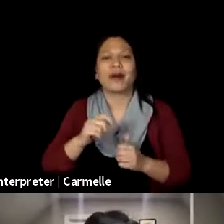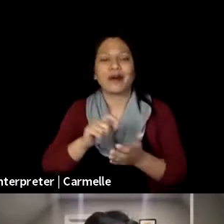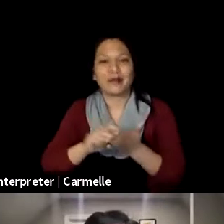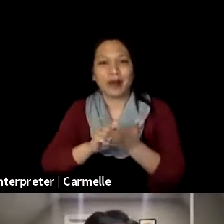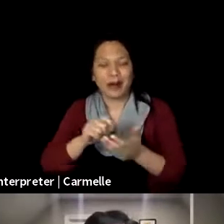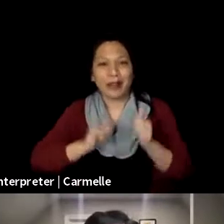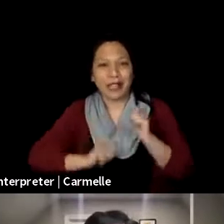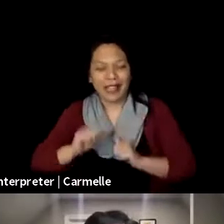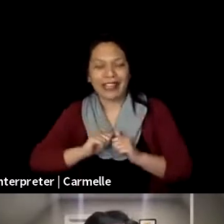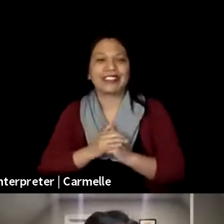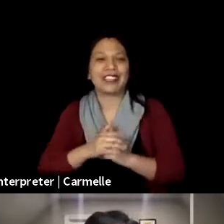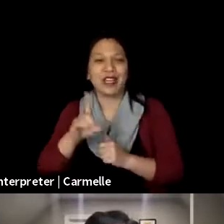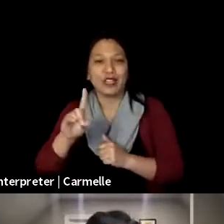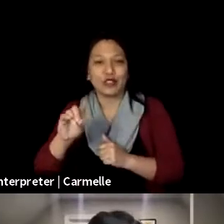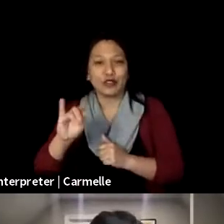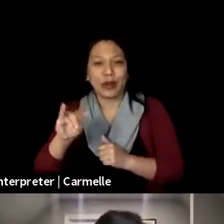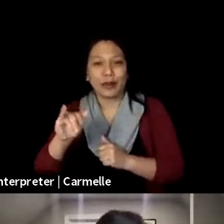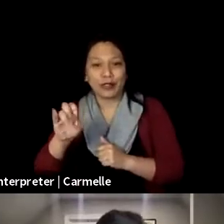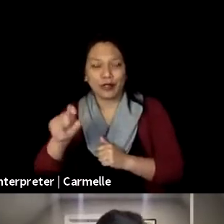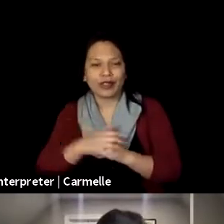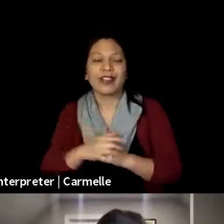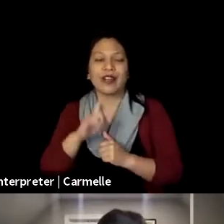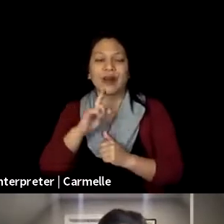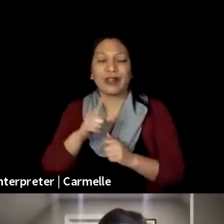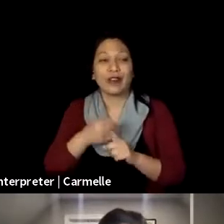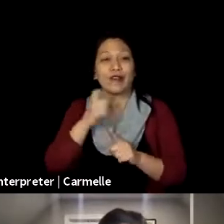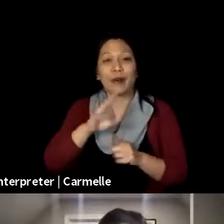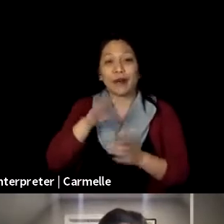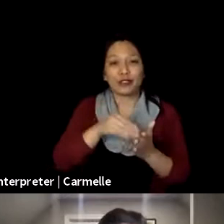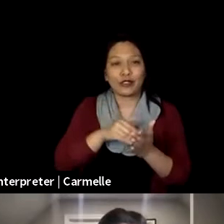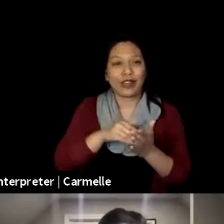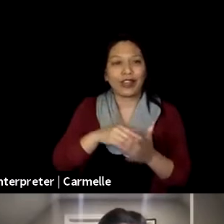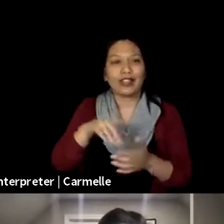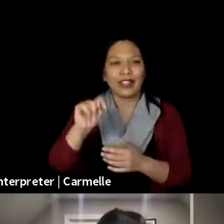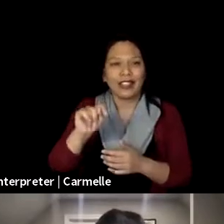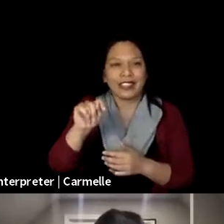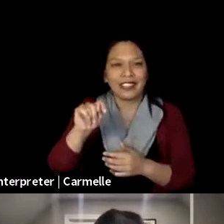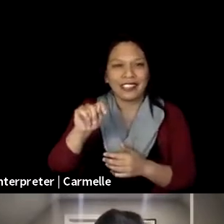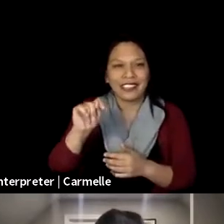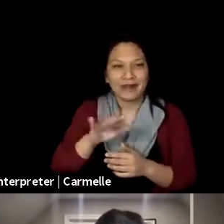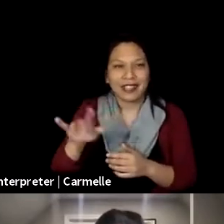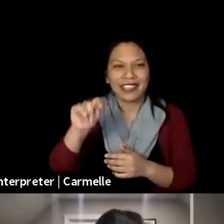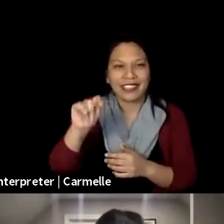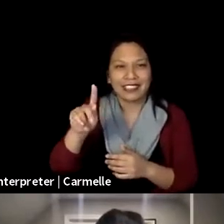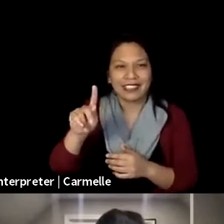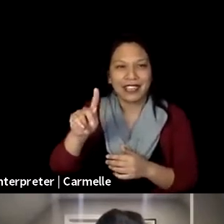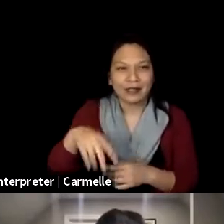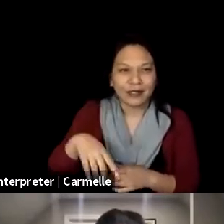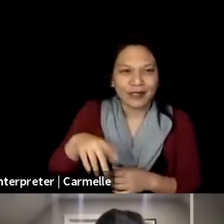and filmmaker, originally from Jojage, Montreal, and now based in Tecaronto, Toronto.